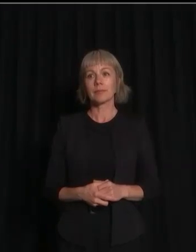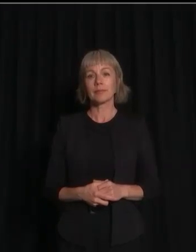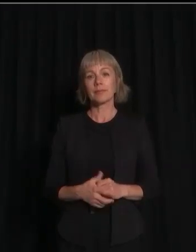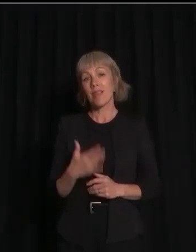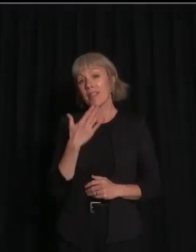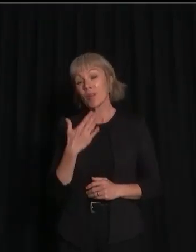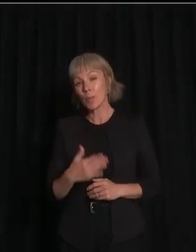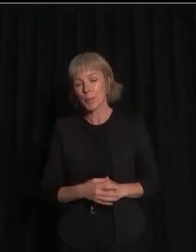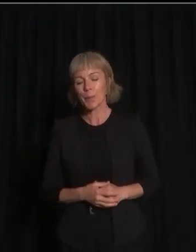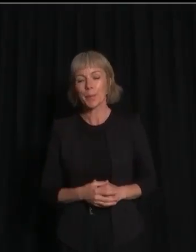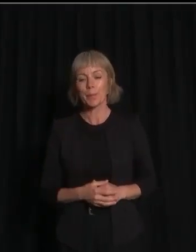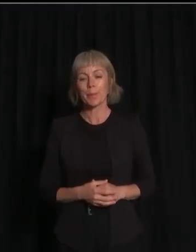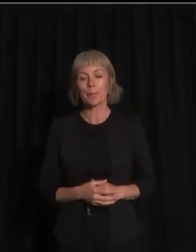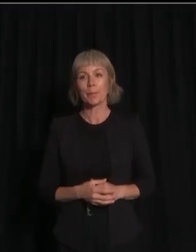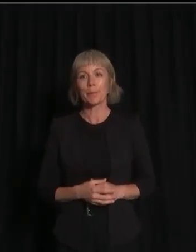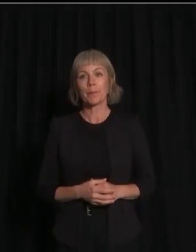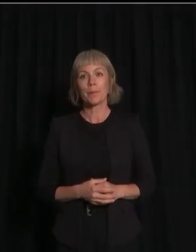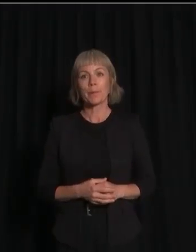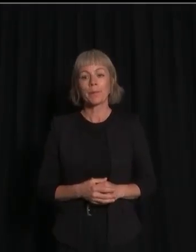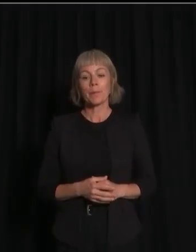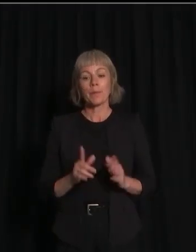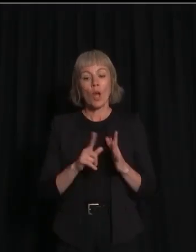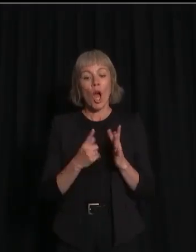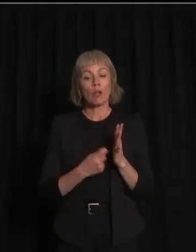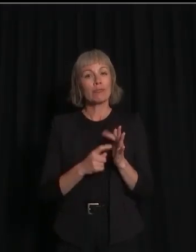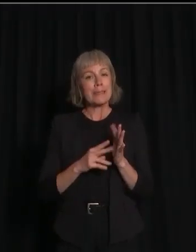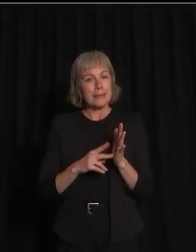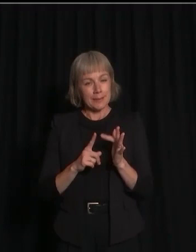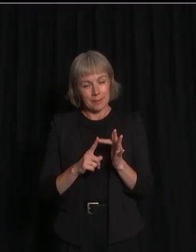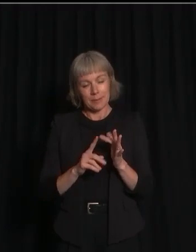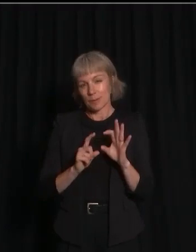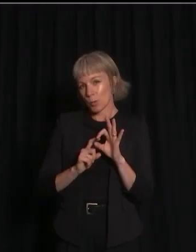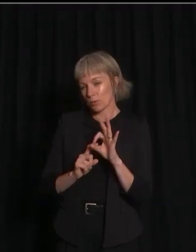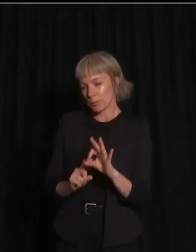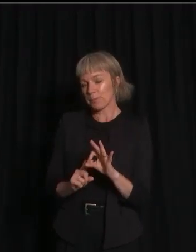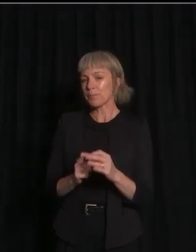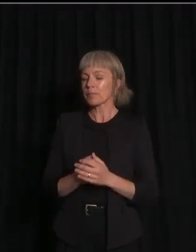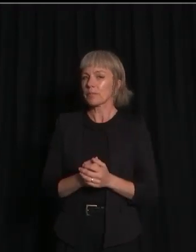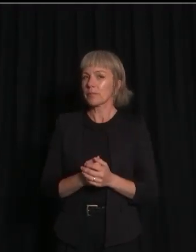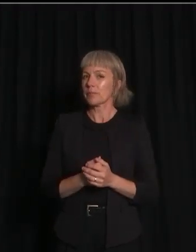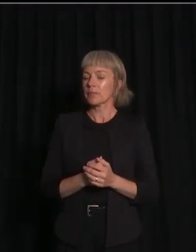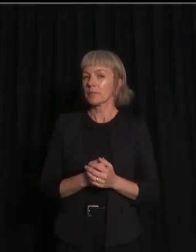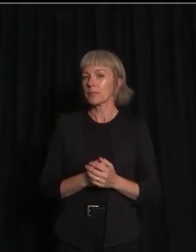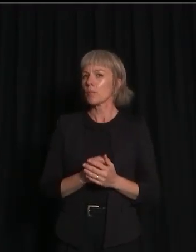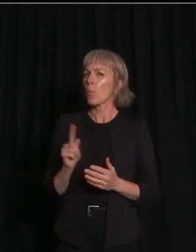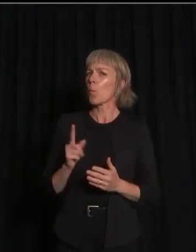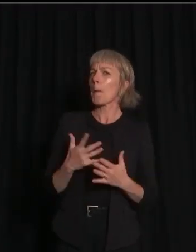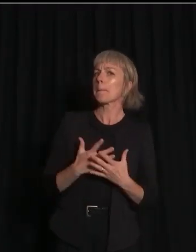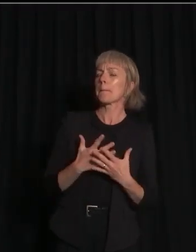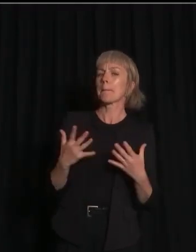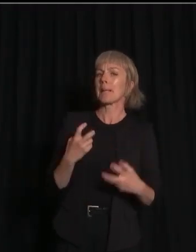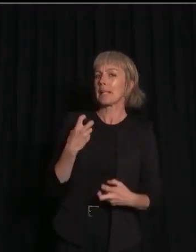Thank you. So, Irene, what are some of the key issues